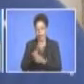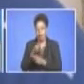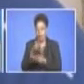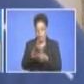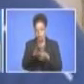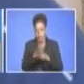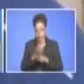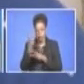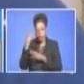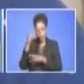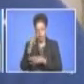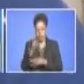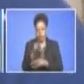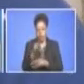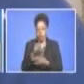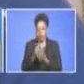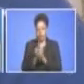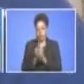care for you.